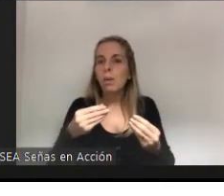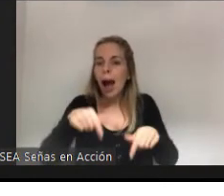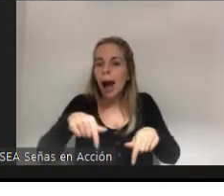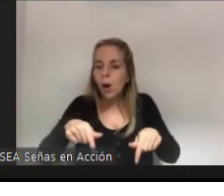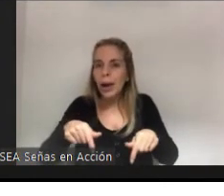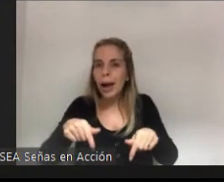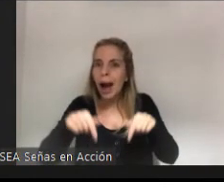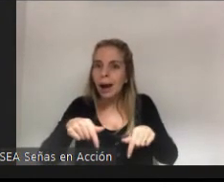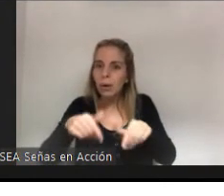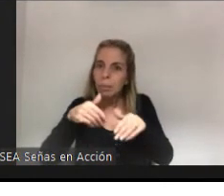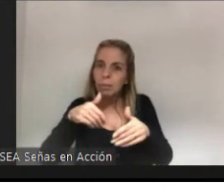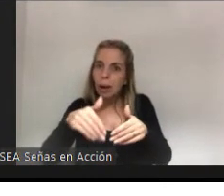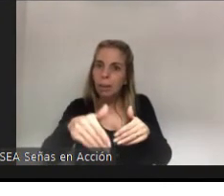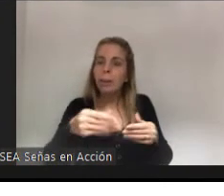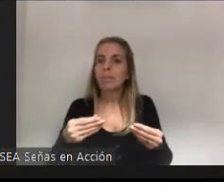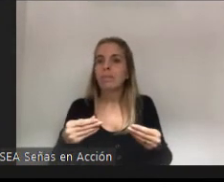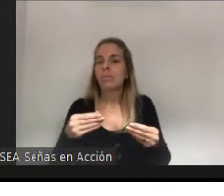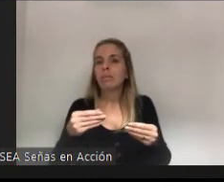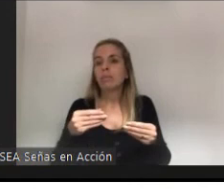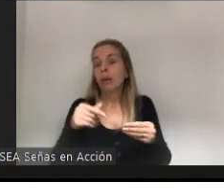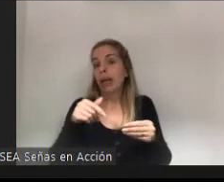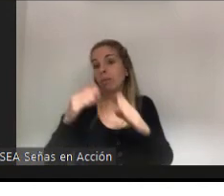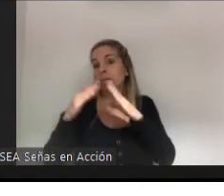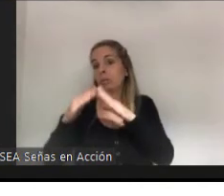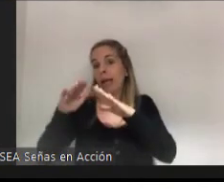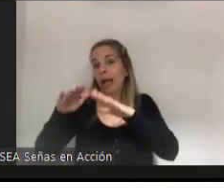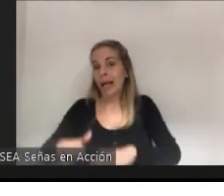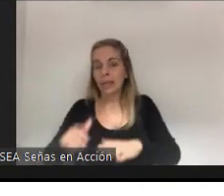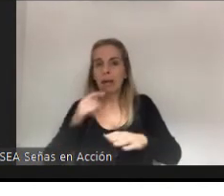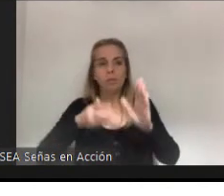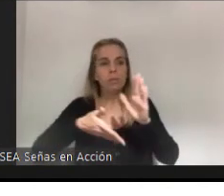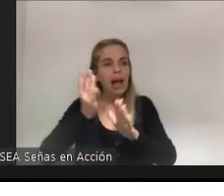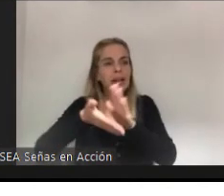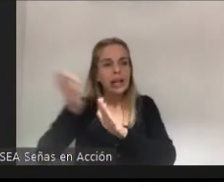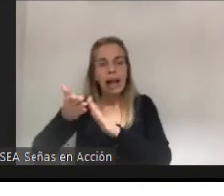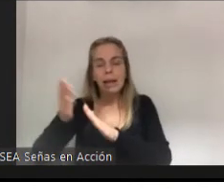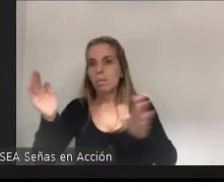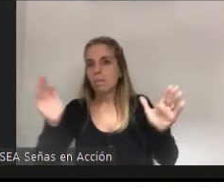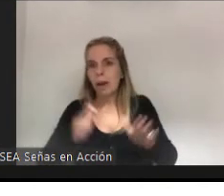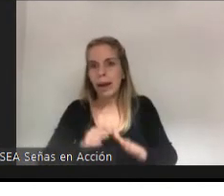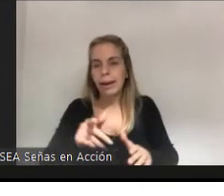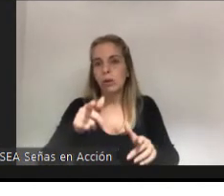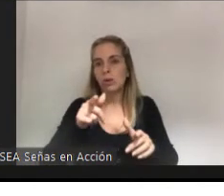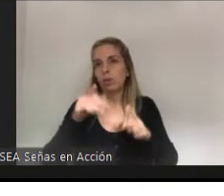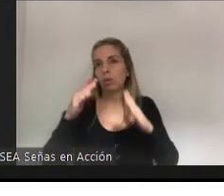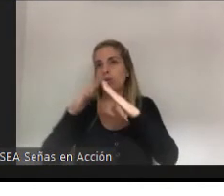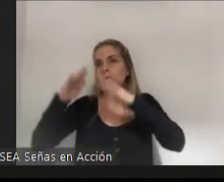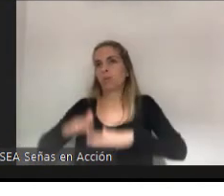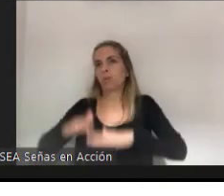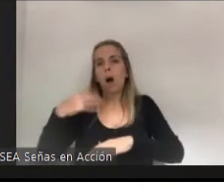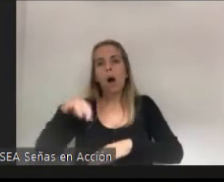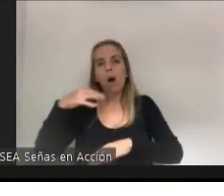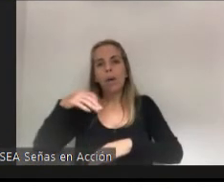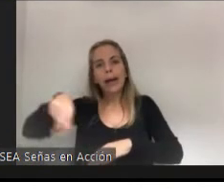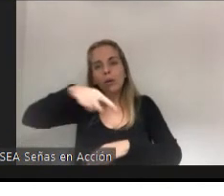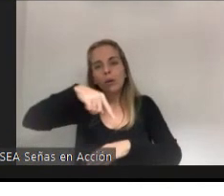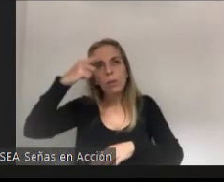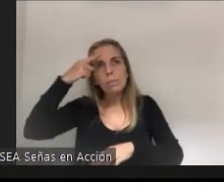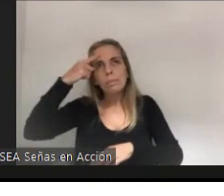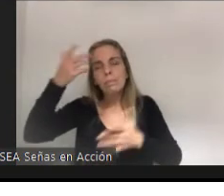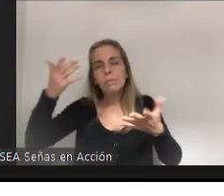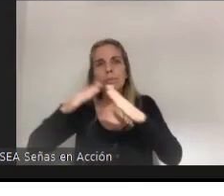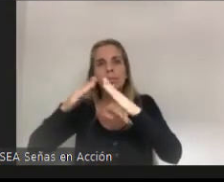we rethink the whole thing? Now we will move far less, now that we will be forced